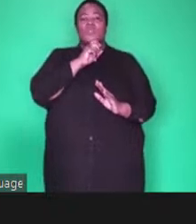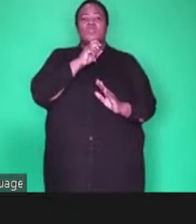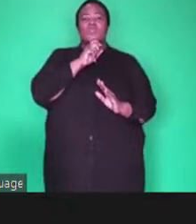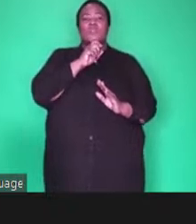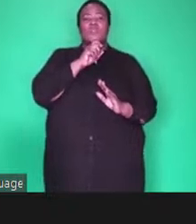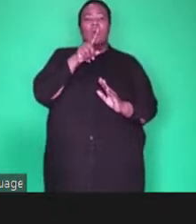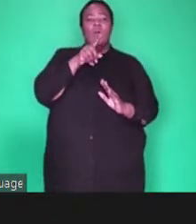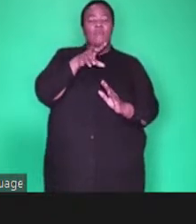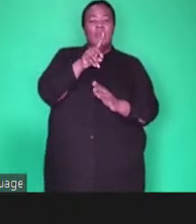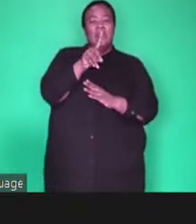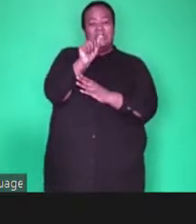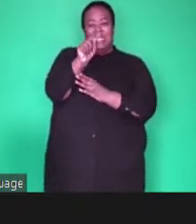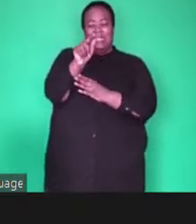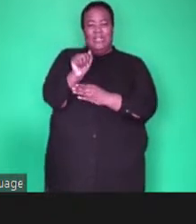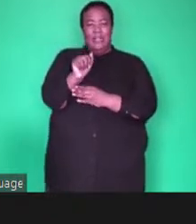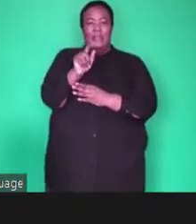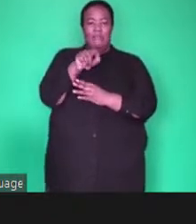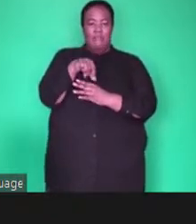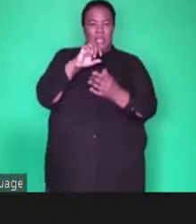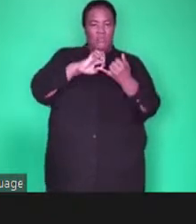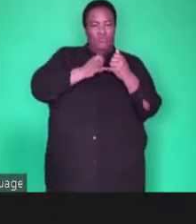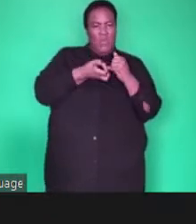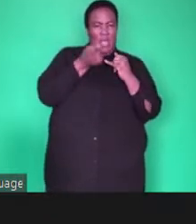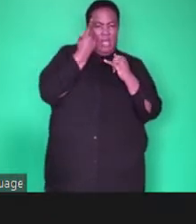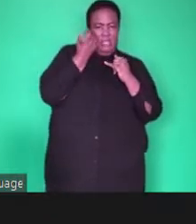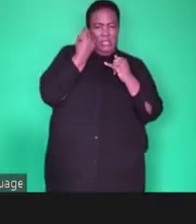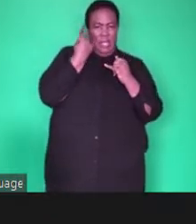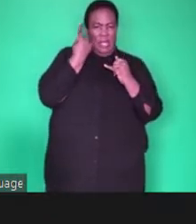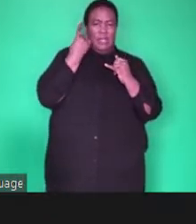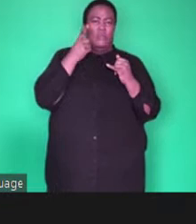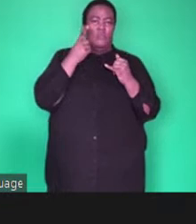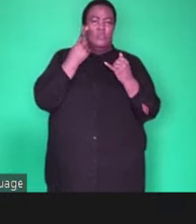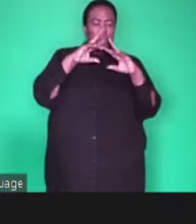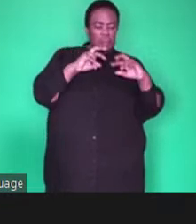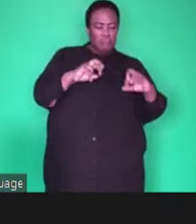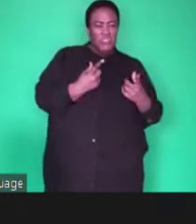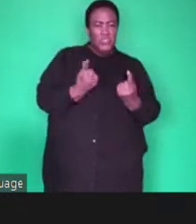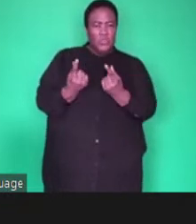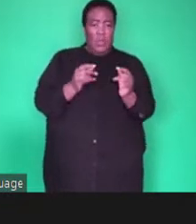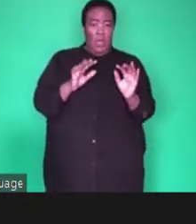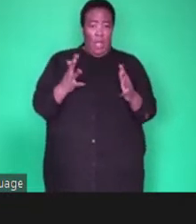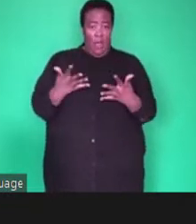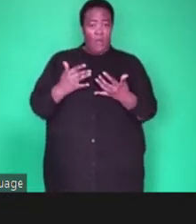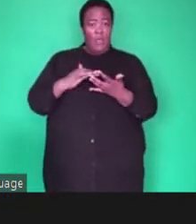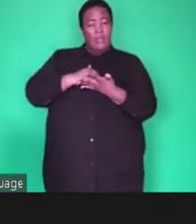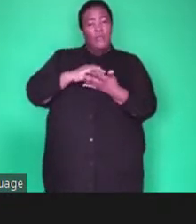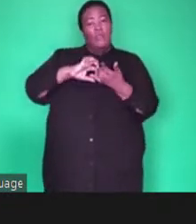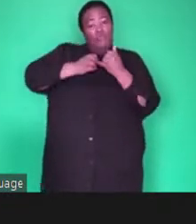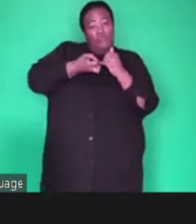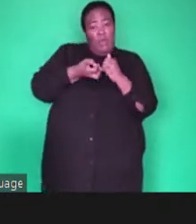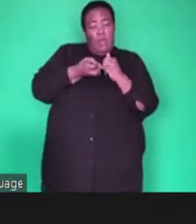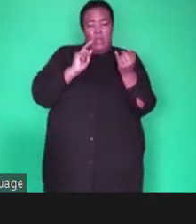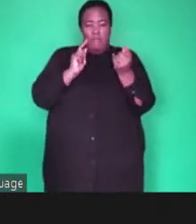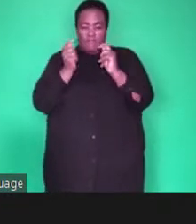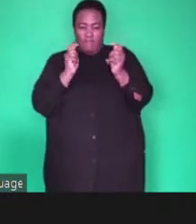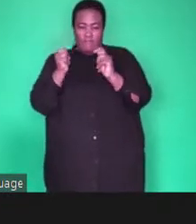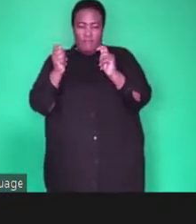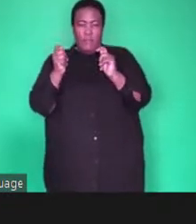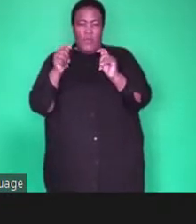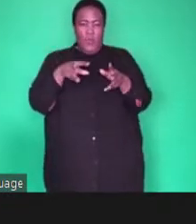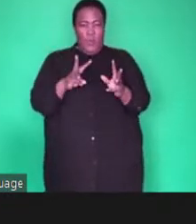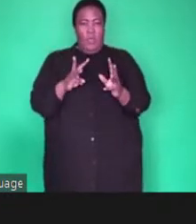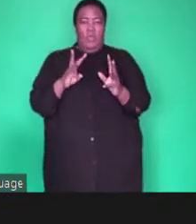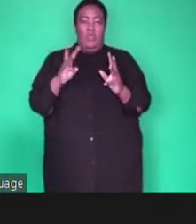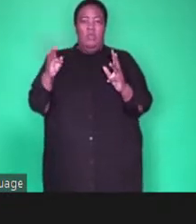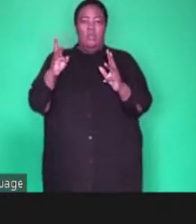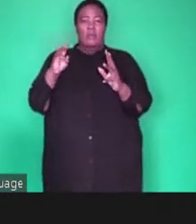understand the bias, how large the bias is in certain contexts, to try and correct for it. And there's very interesting research done